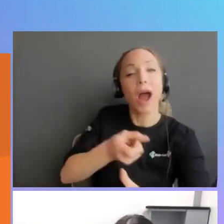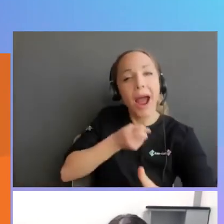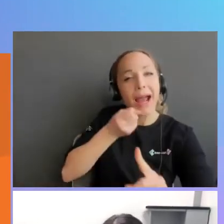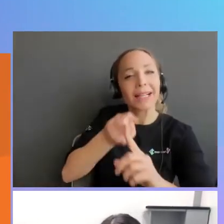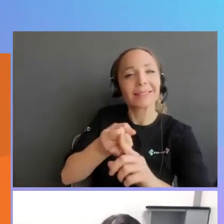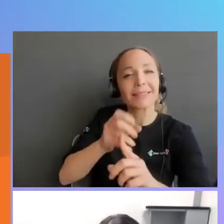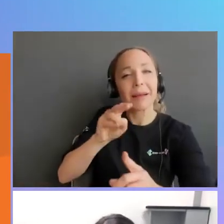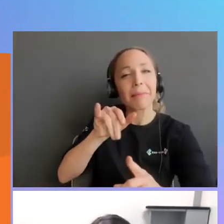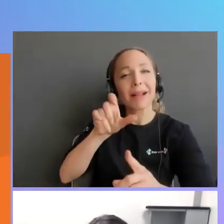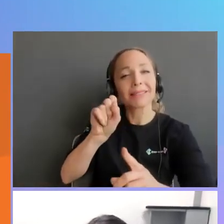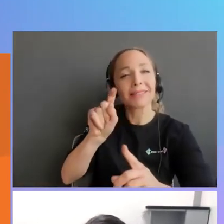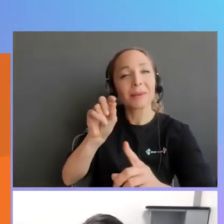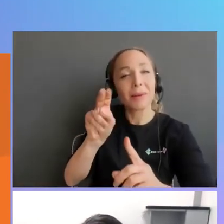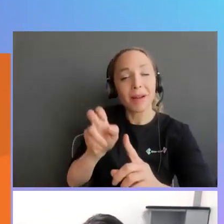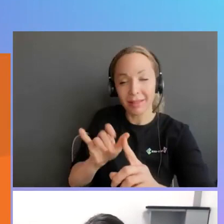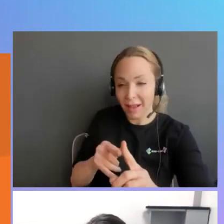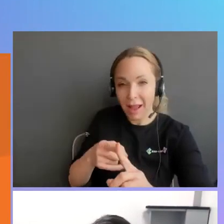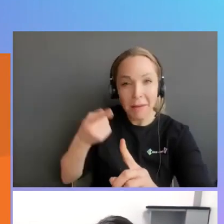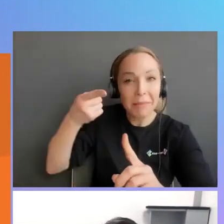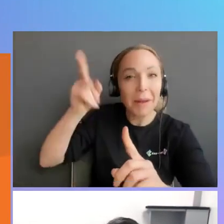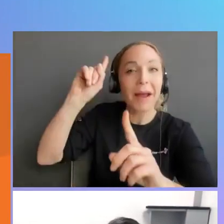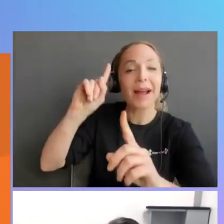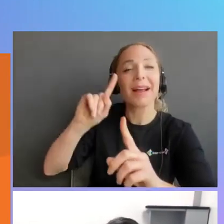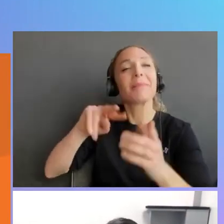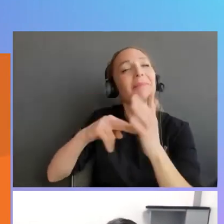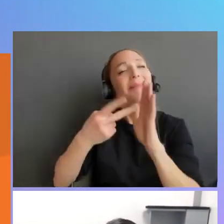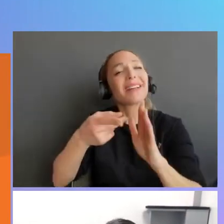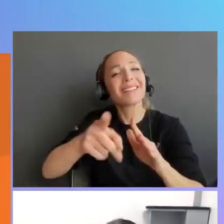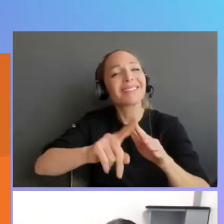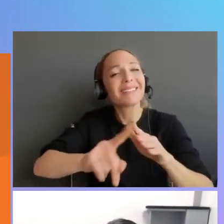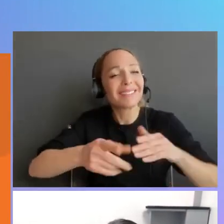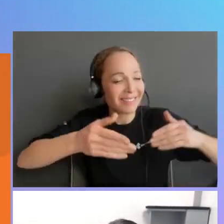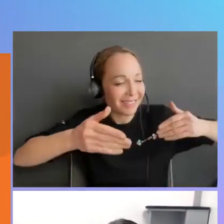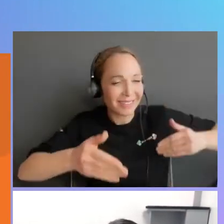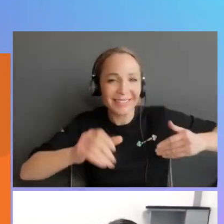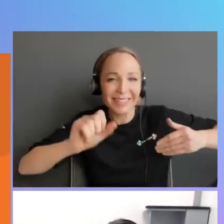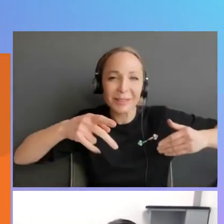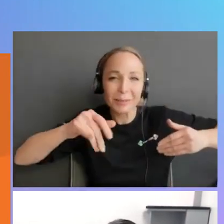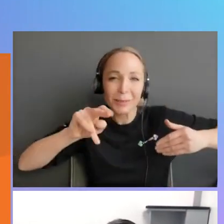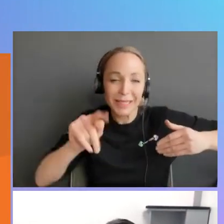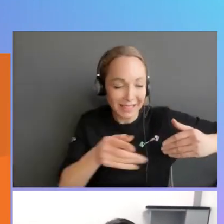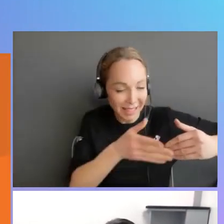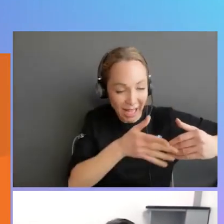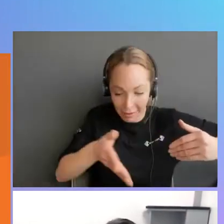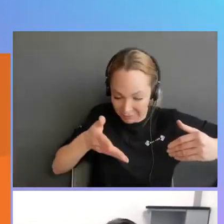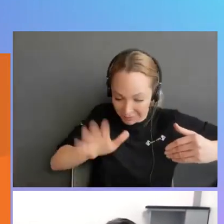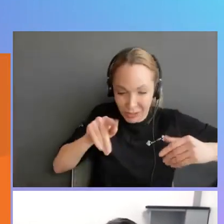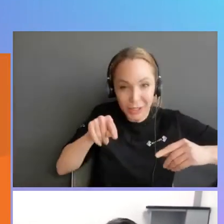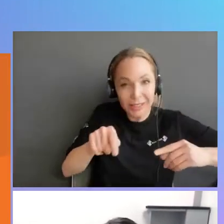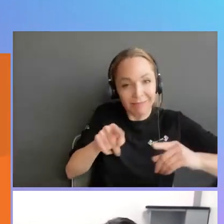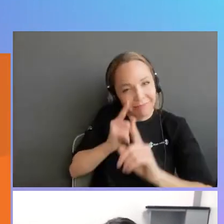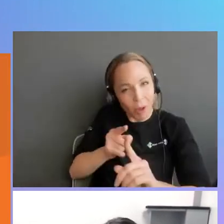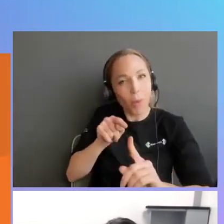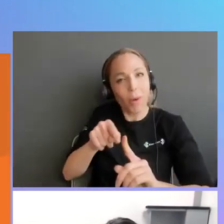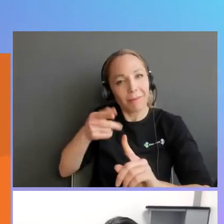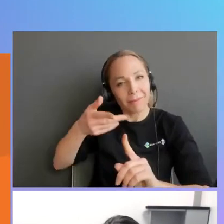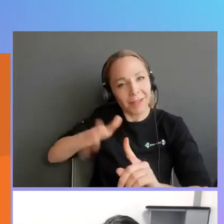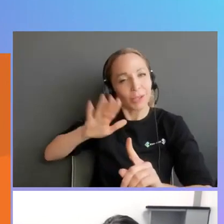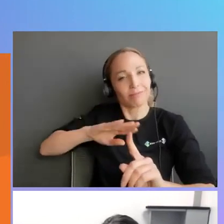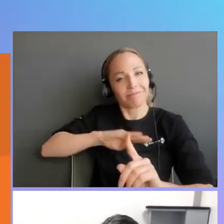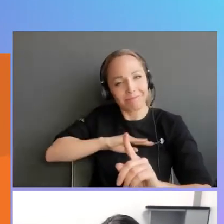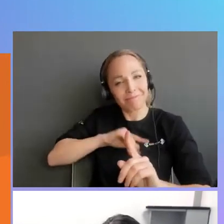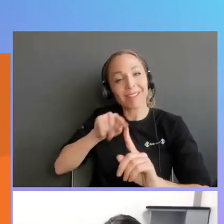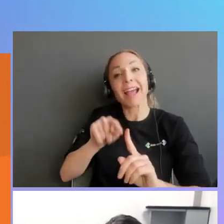way. Milestones are like ending of our sprints. That's like the ends of our iterations. We can build accessibility